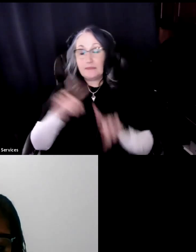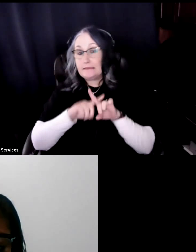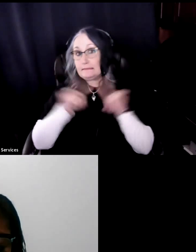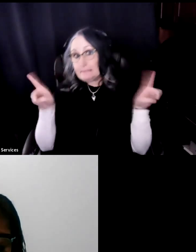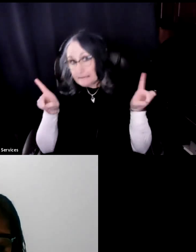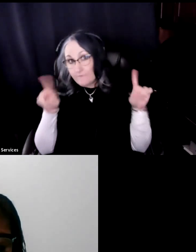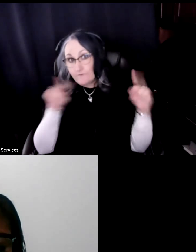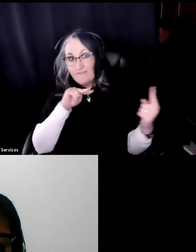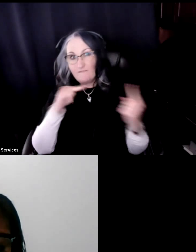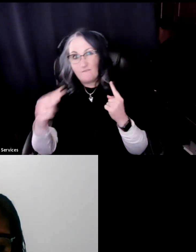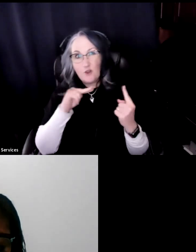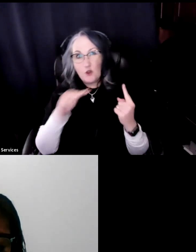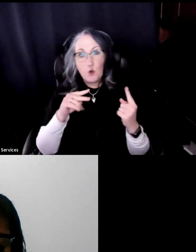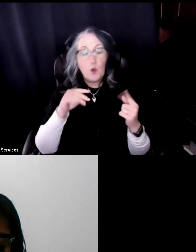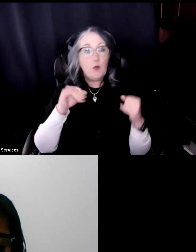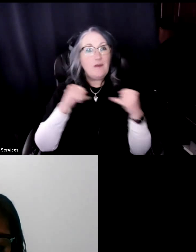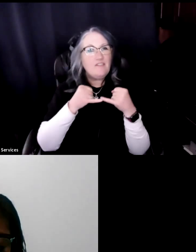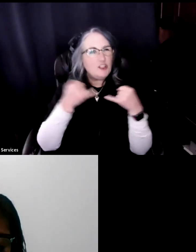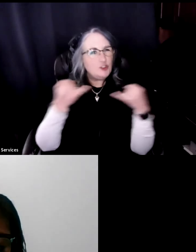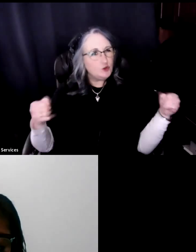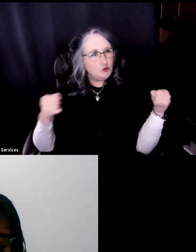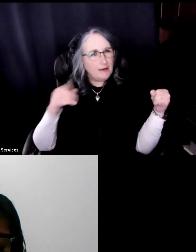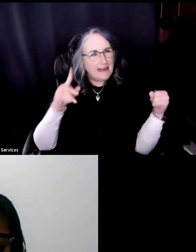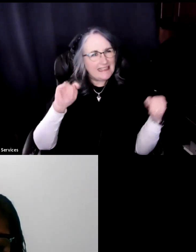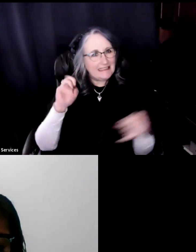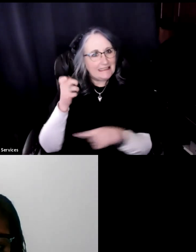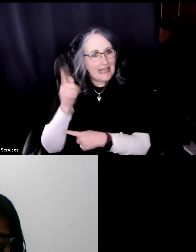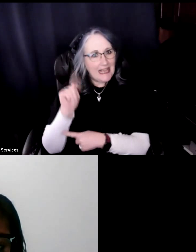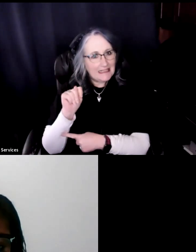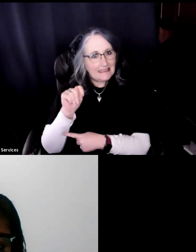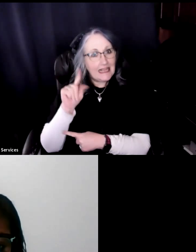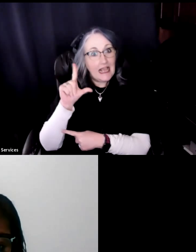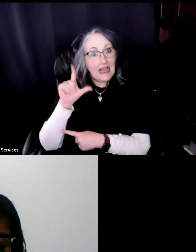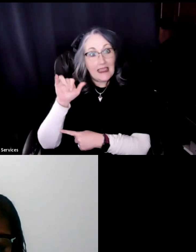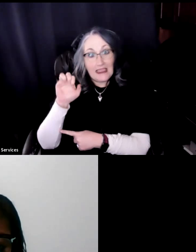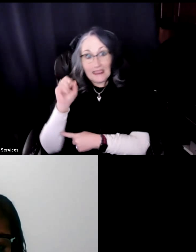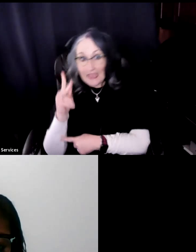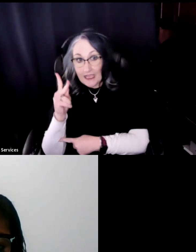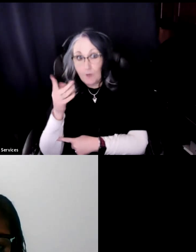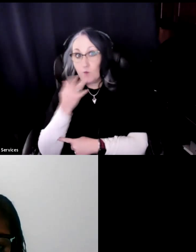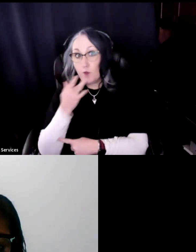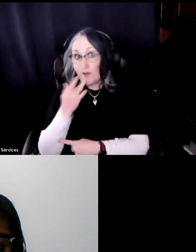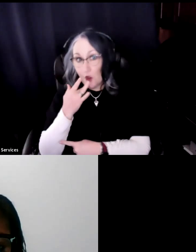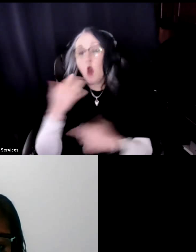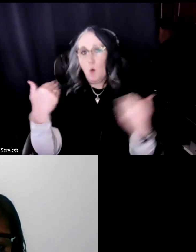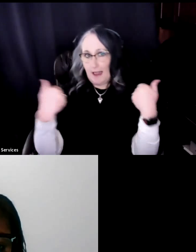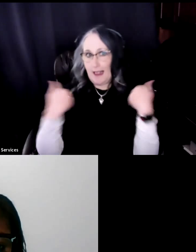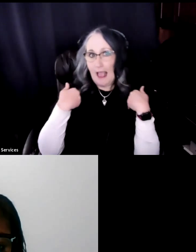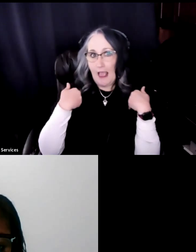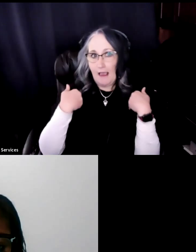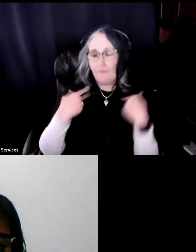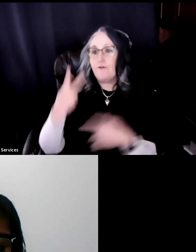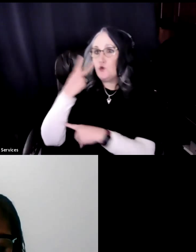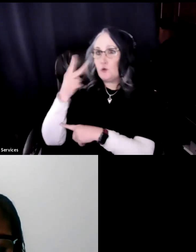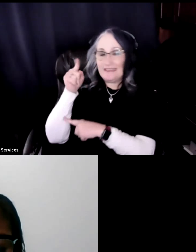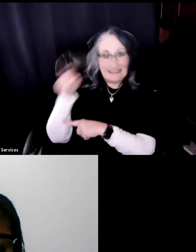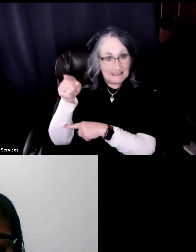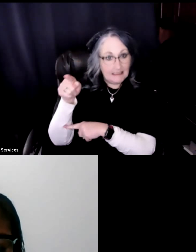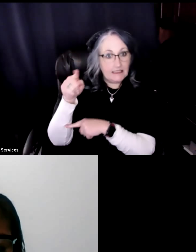at a stream text link, we also have that set up, and it is in the link in the chat that I just